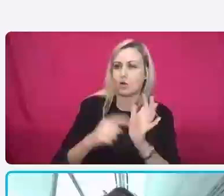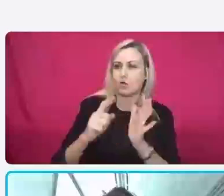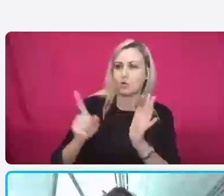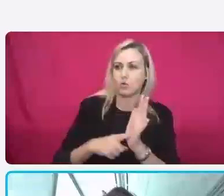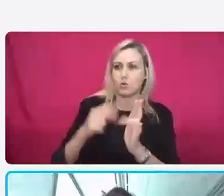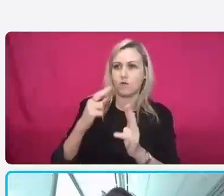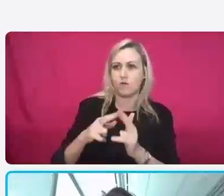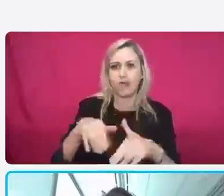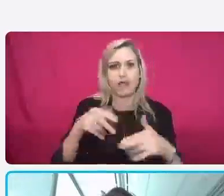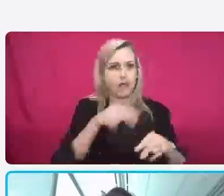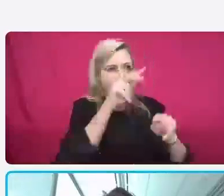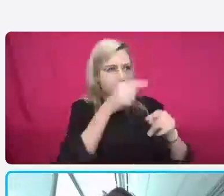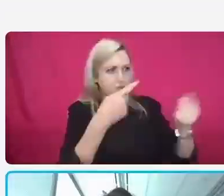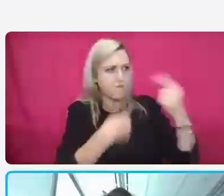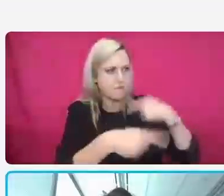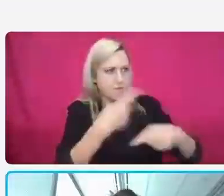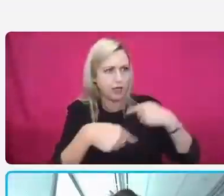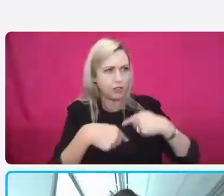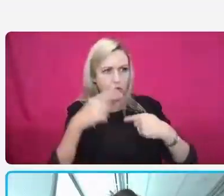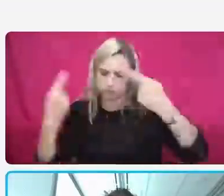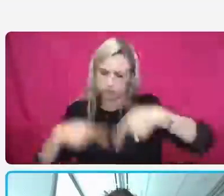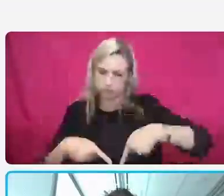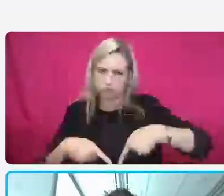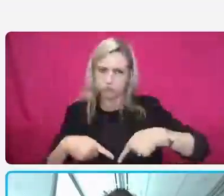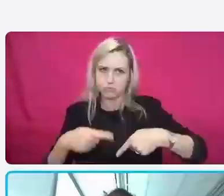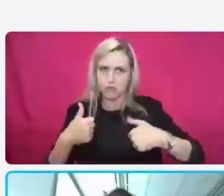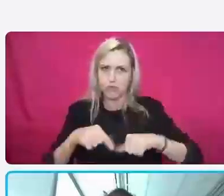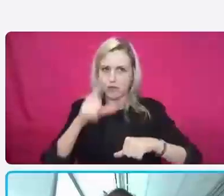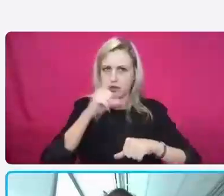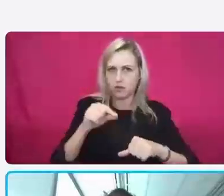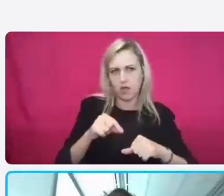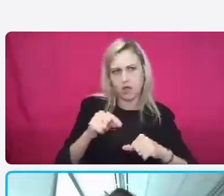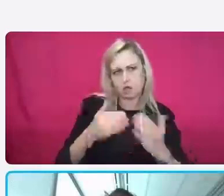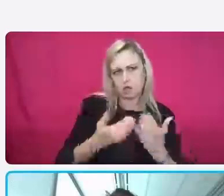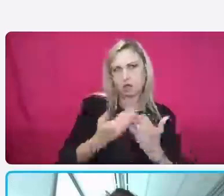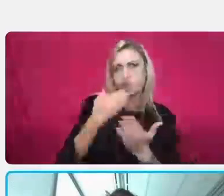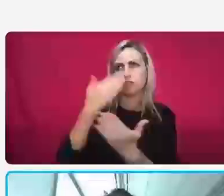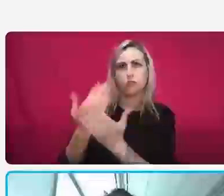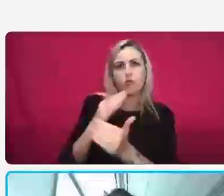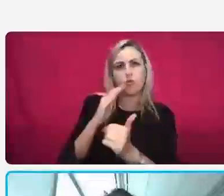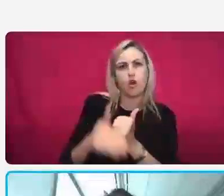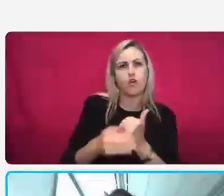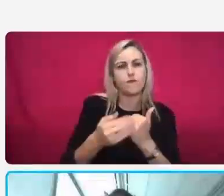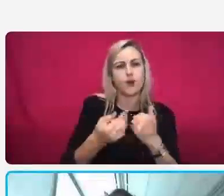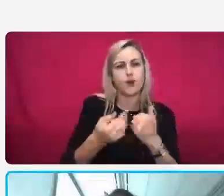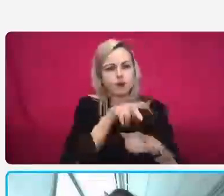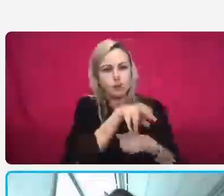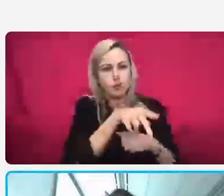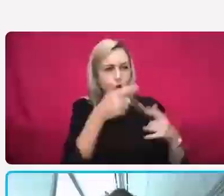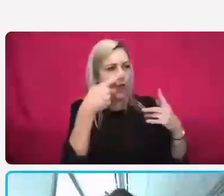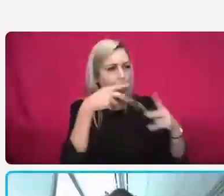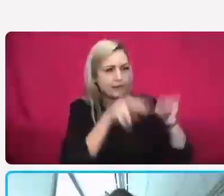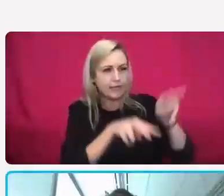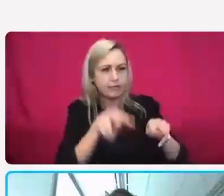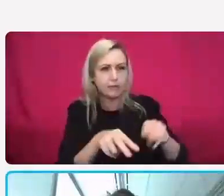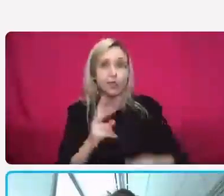data and validate outcomes, and to conduct analysis and report on the outcomes of the dual assessment checks, where two